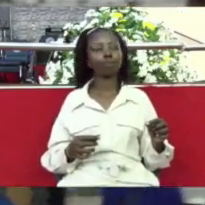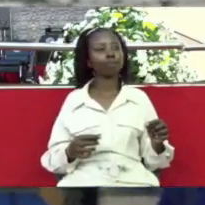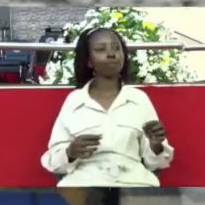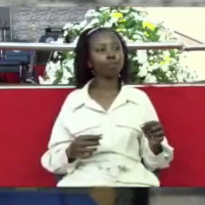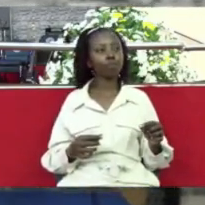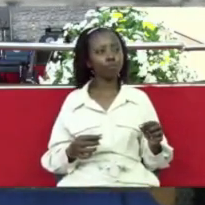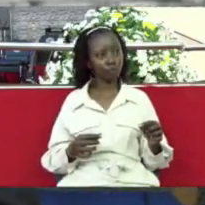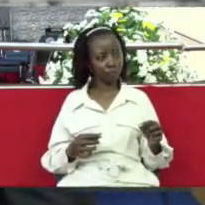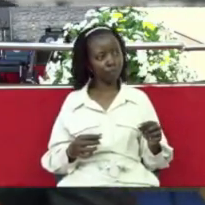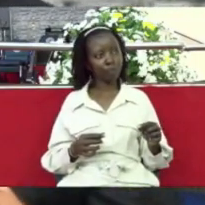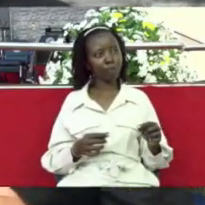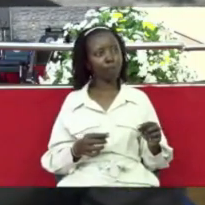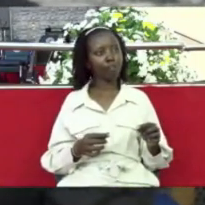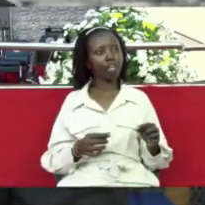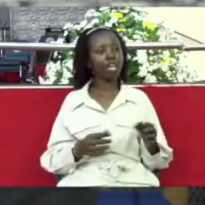then you start getting them back.